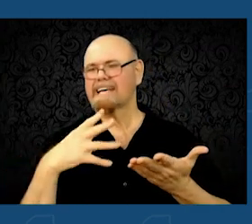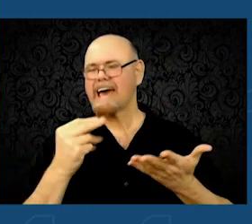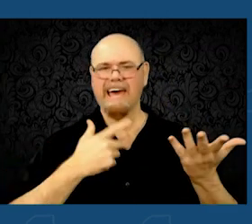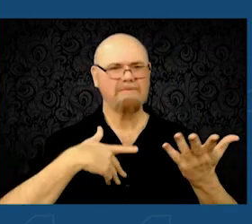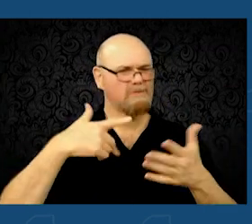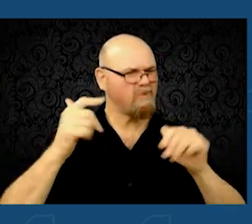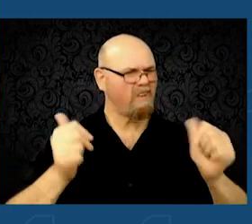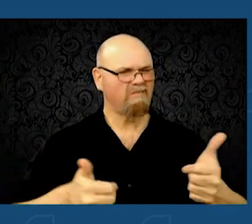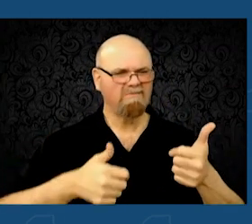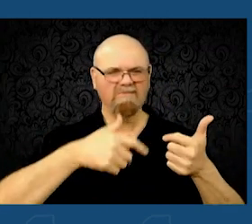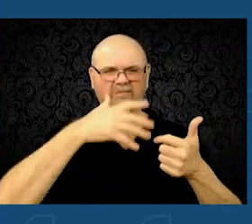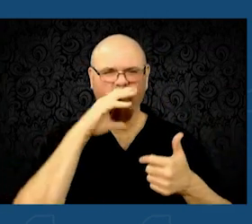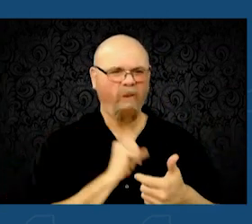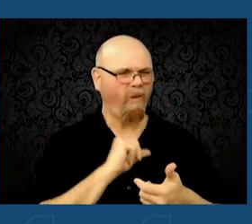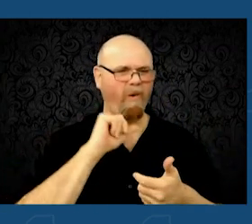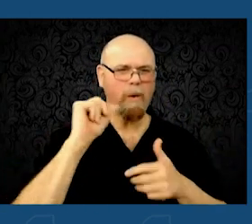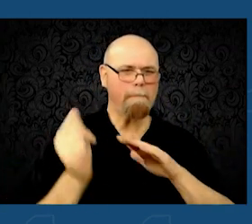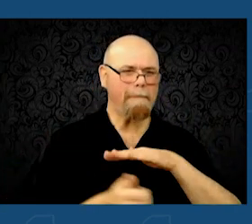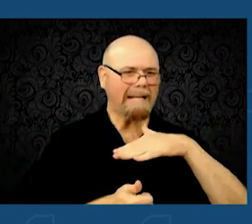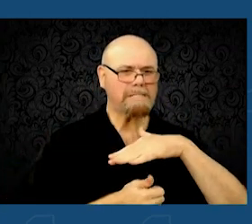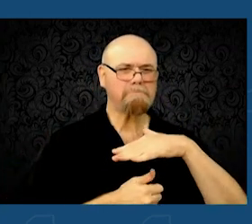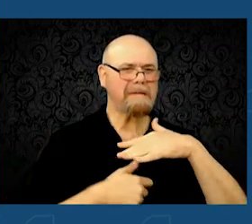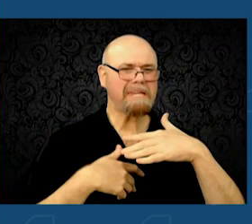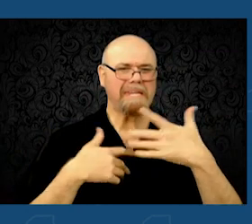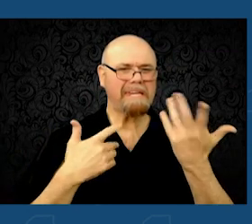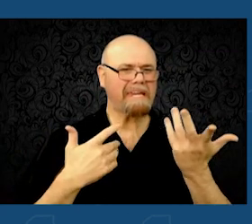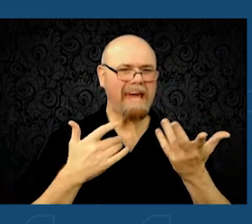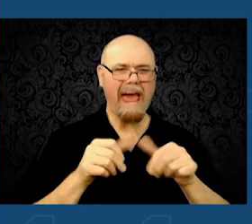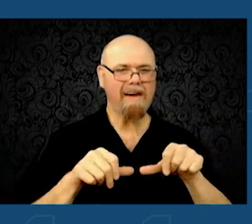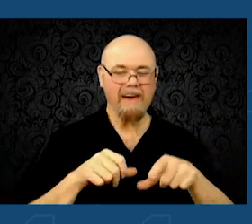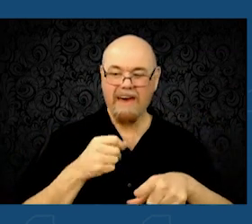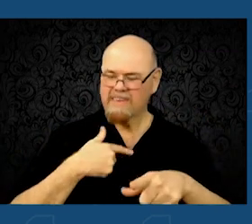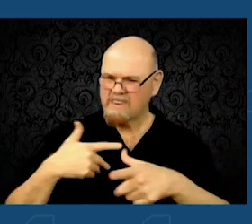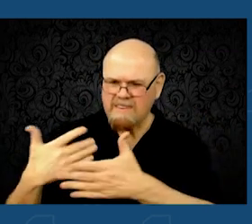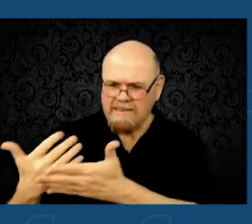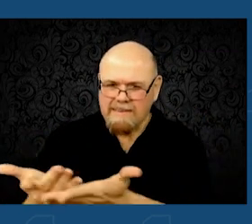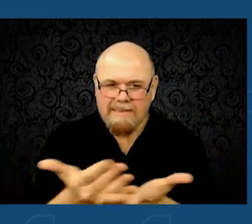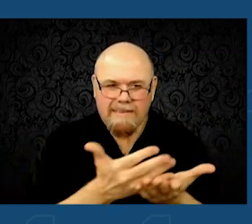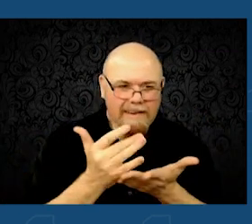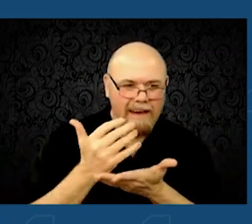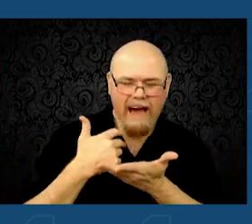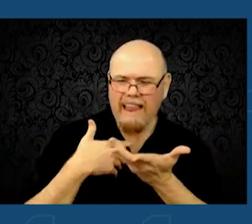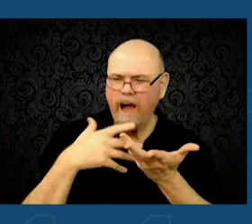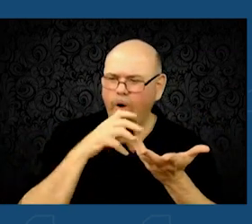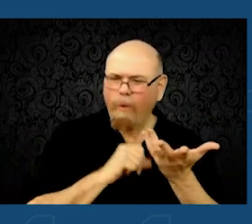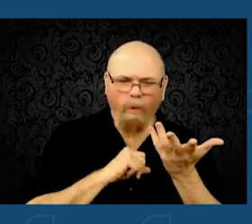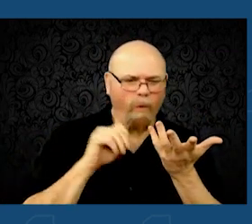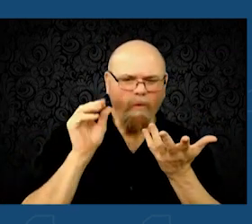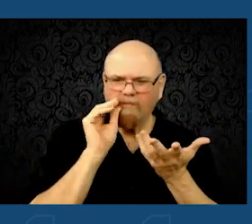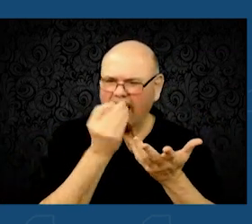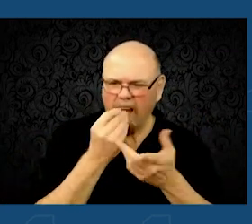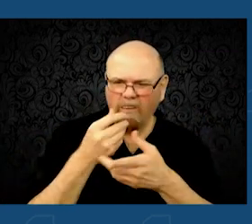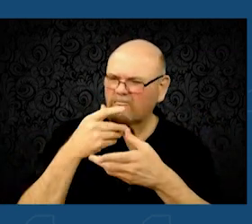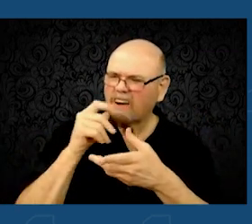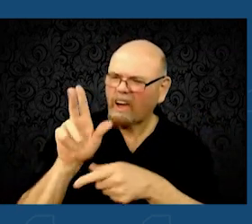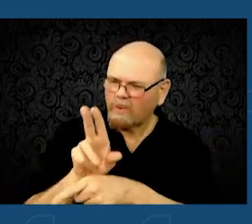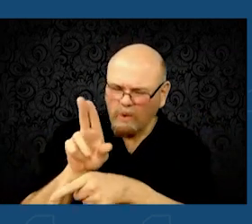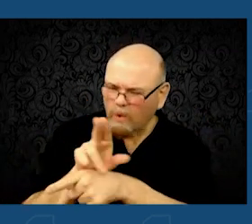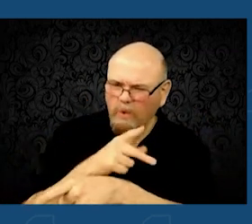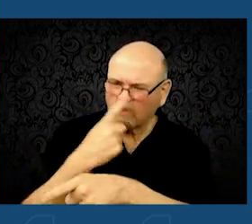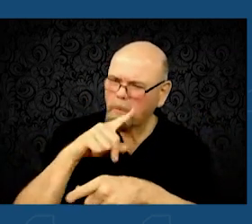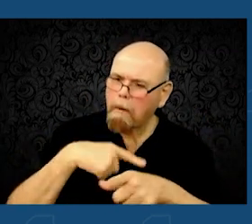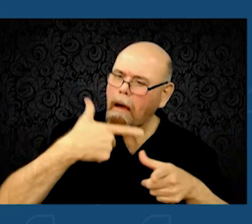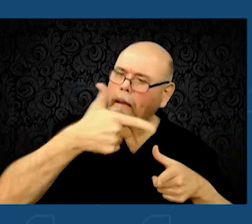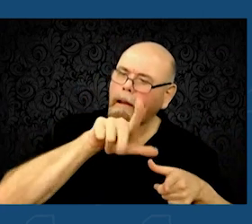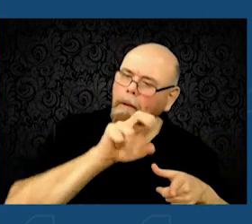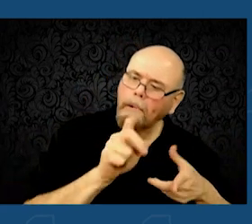local florists, scraping, saying, are there any little parts of floral arrangements that we could bring with us so the kids could like glue something on a piece of paper